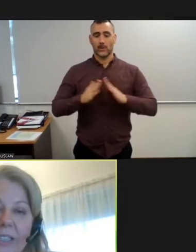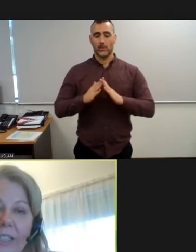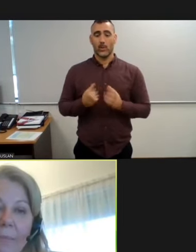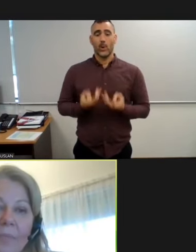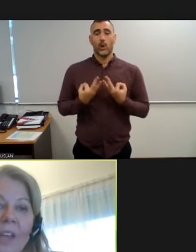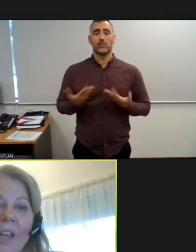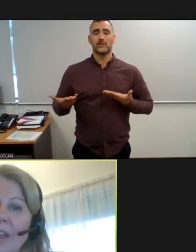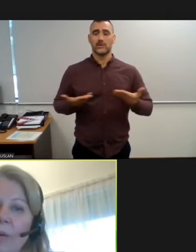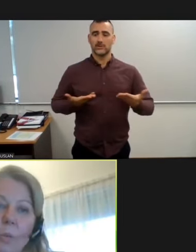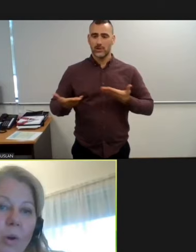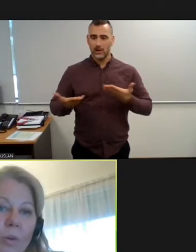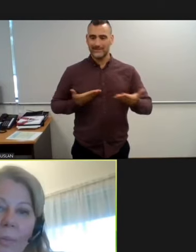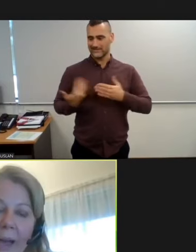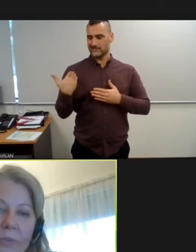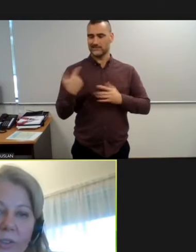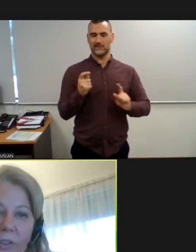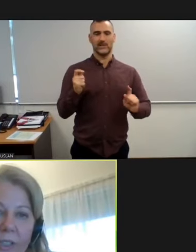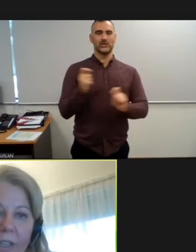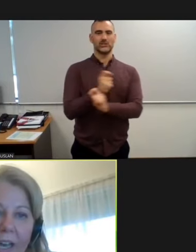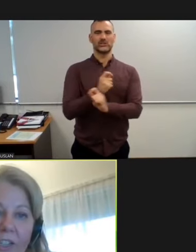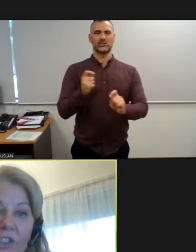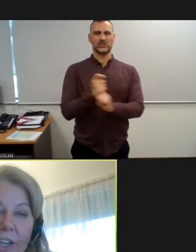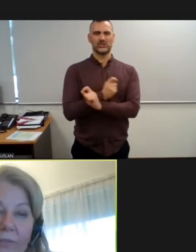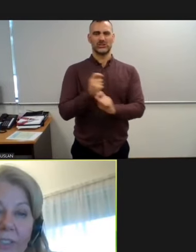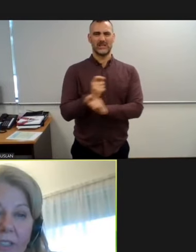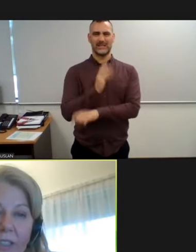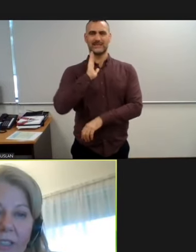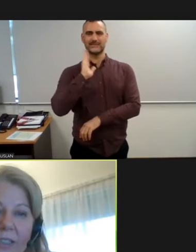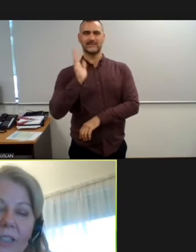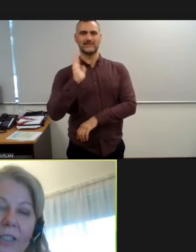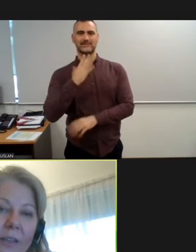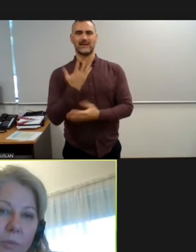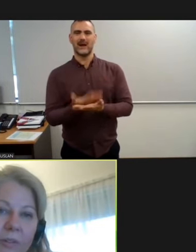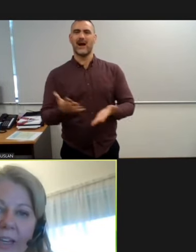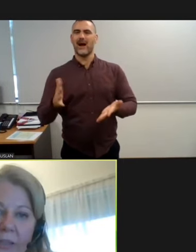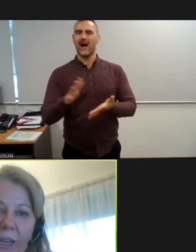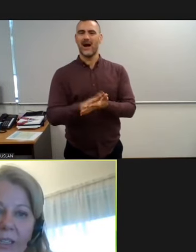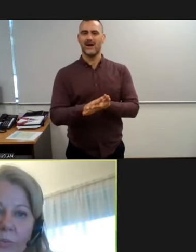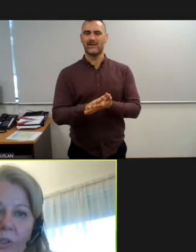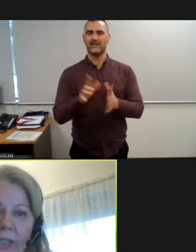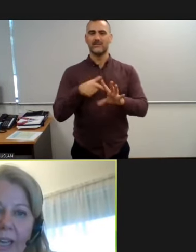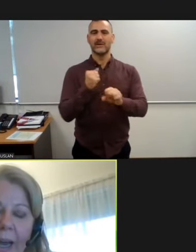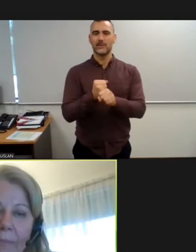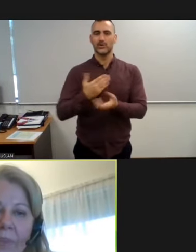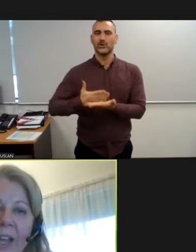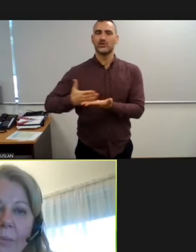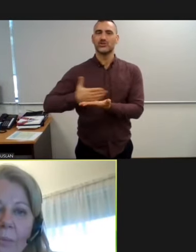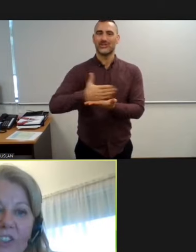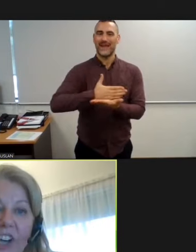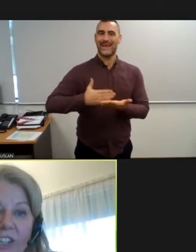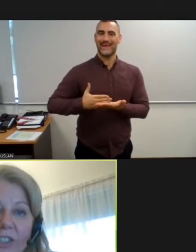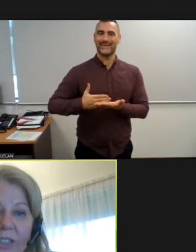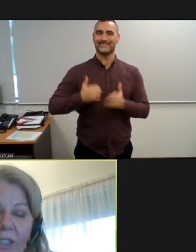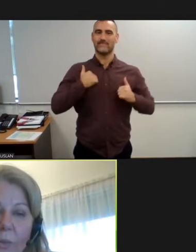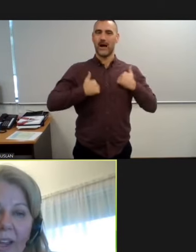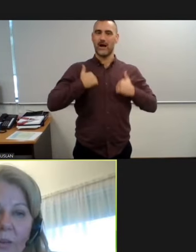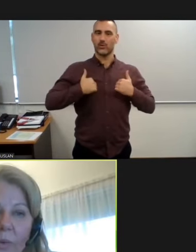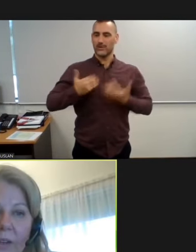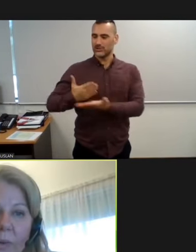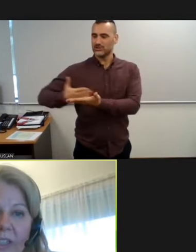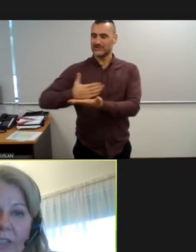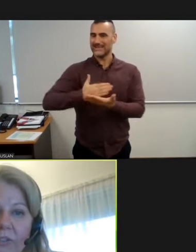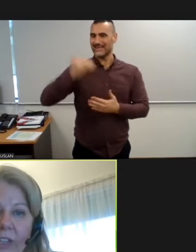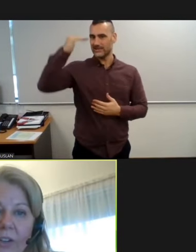services that were perhaps using shared facilities, that we've had to make some pretty big changes to the way